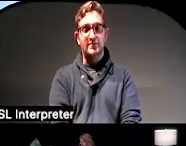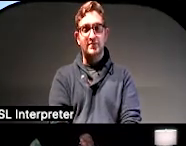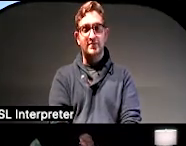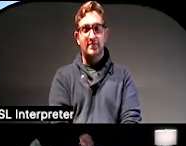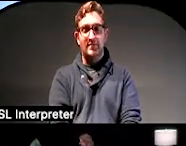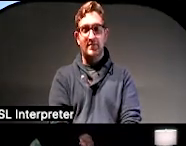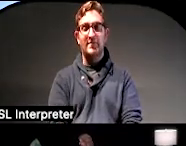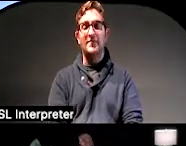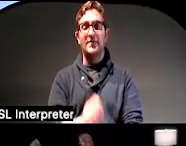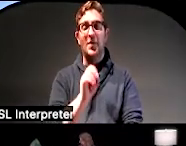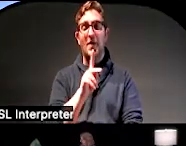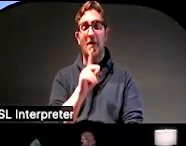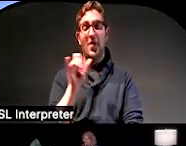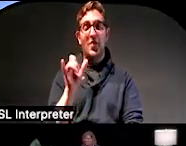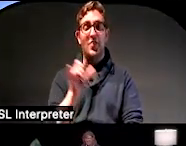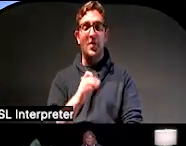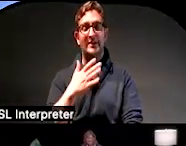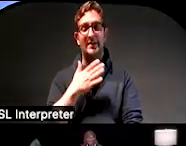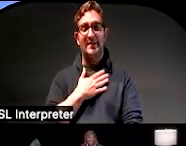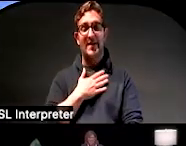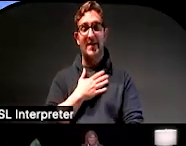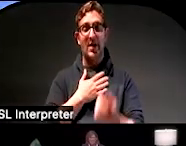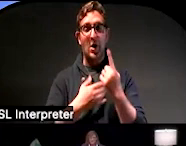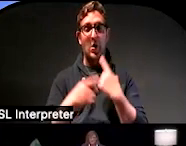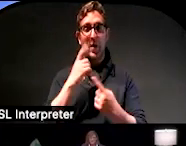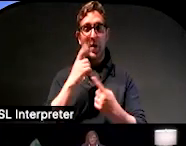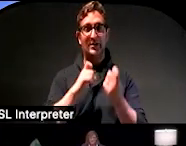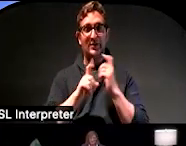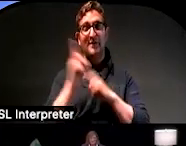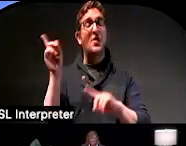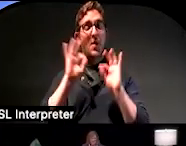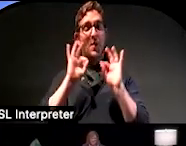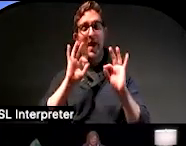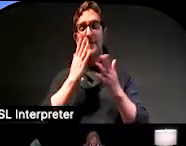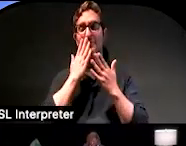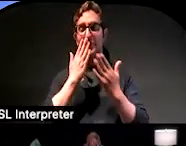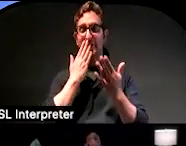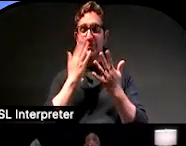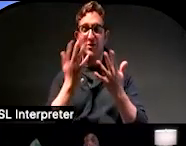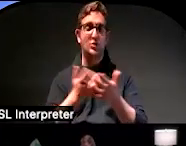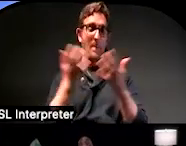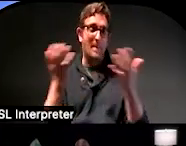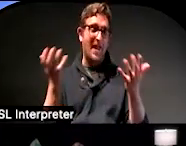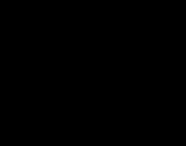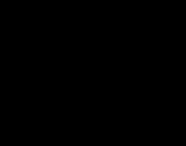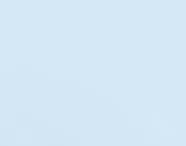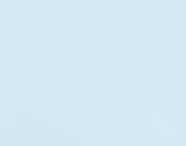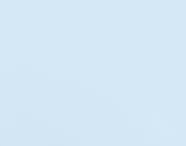All right, I appreciate it. Thank you so very much.